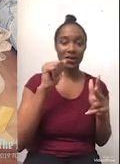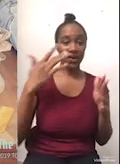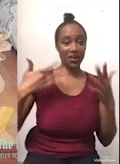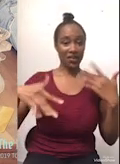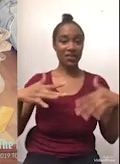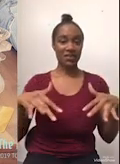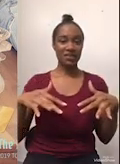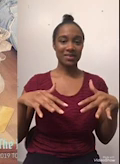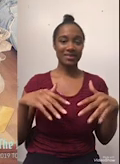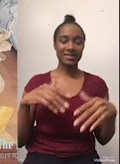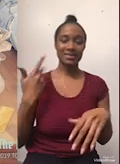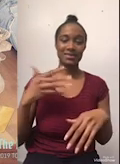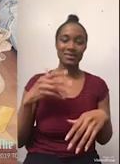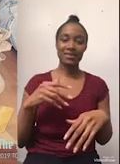style.